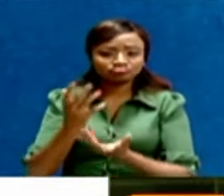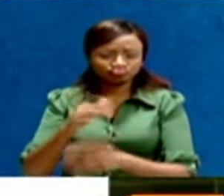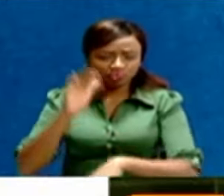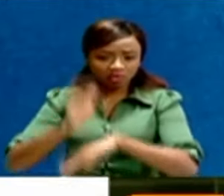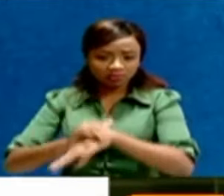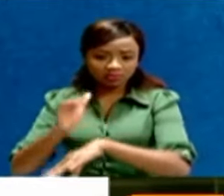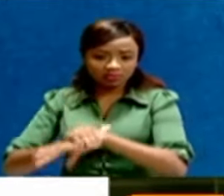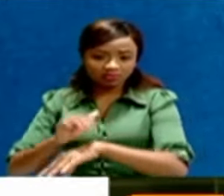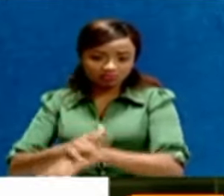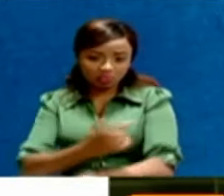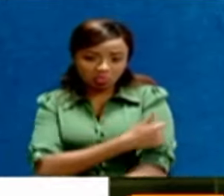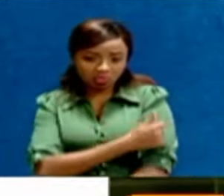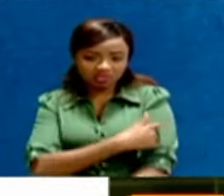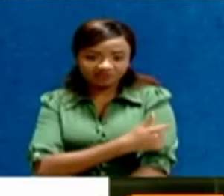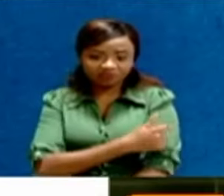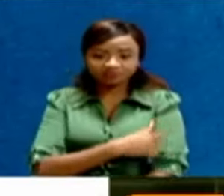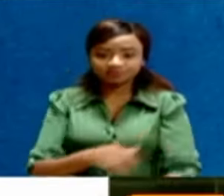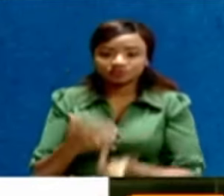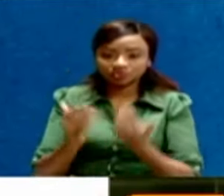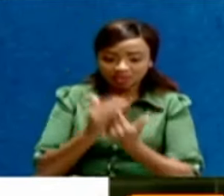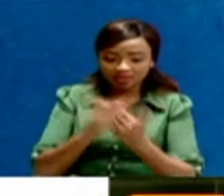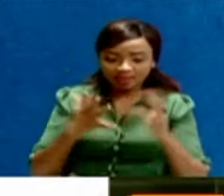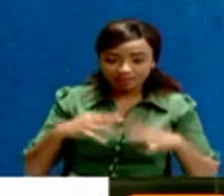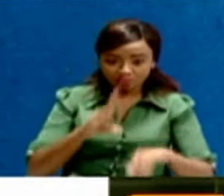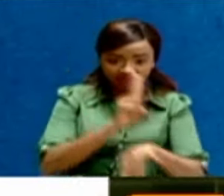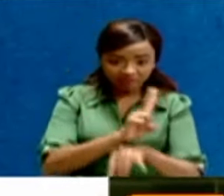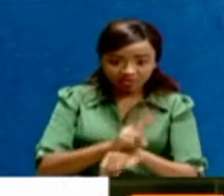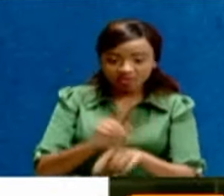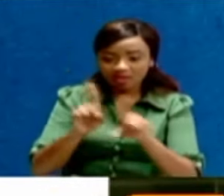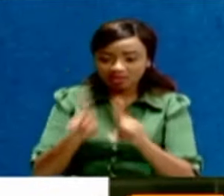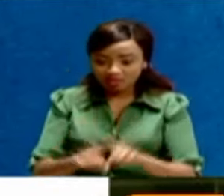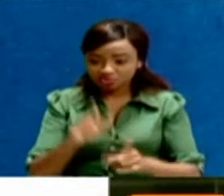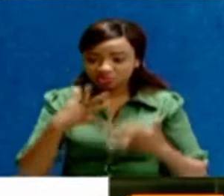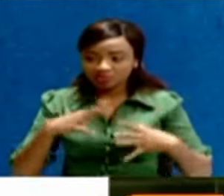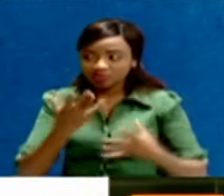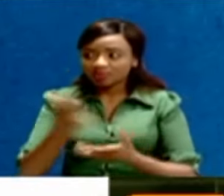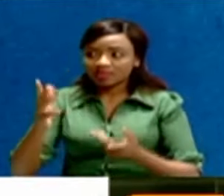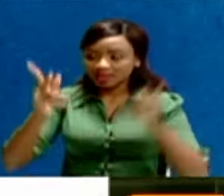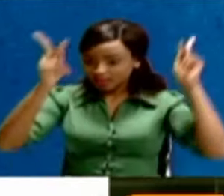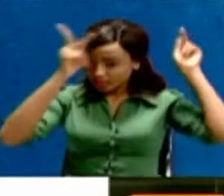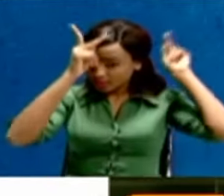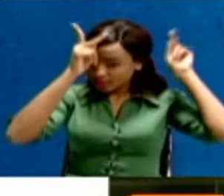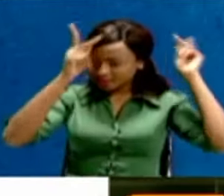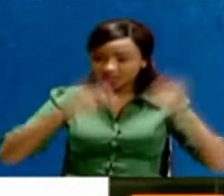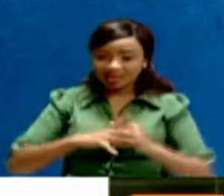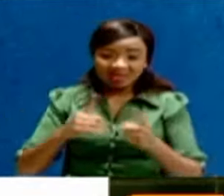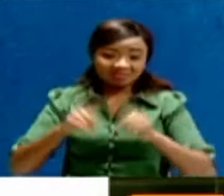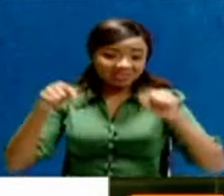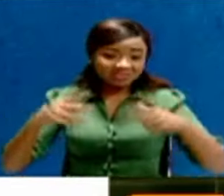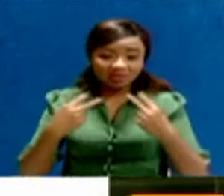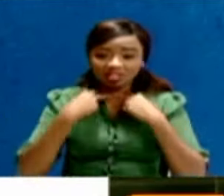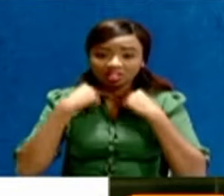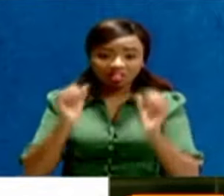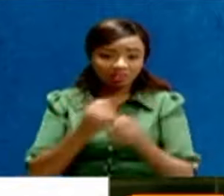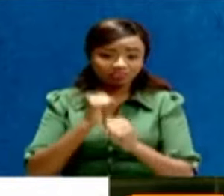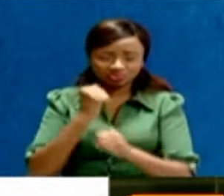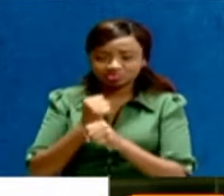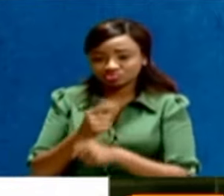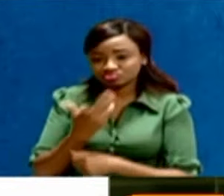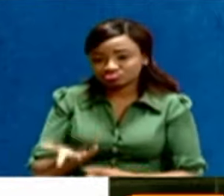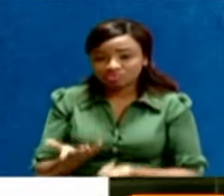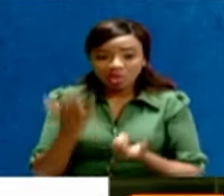is going to take care of the people of Vihiga, of the people of Kakamega. But now he can't be able to fund,